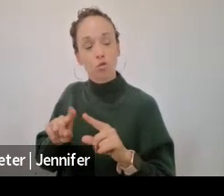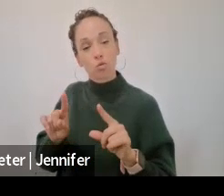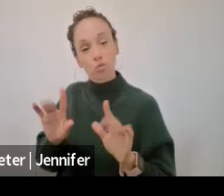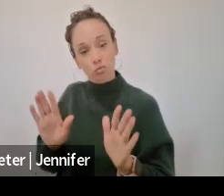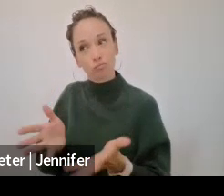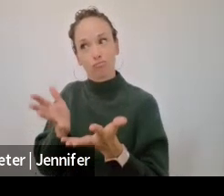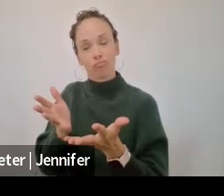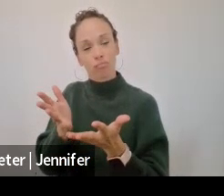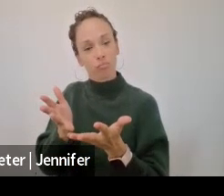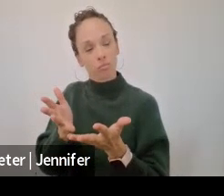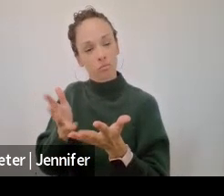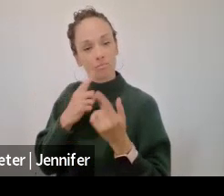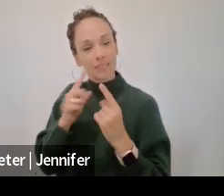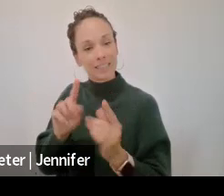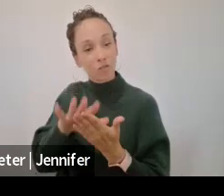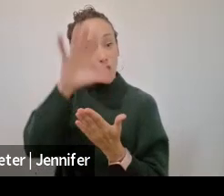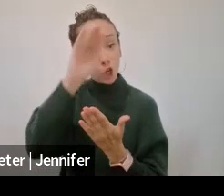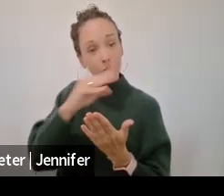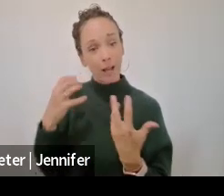successful learning and well-being.